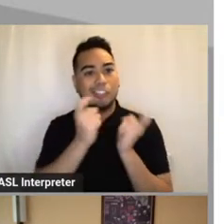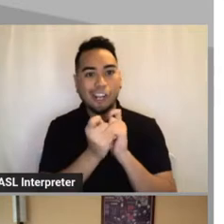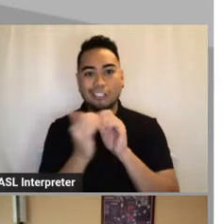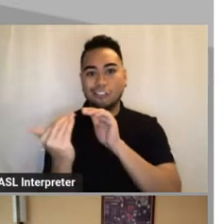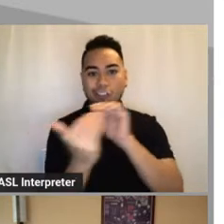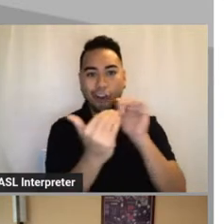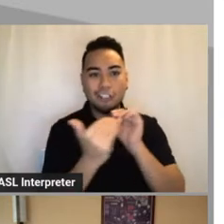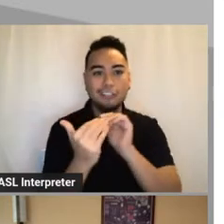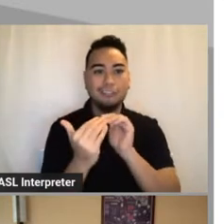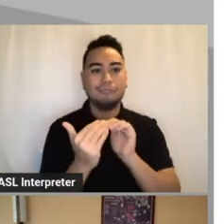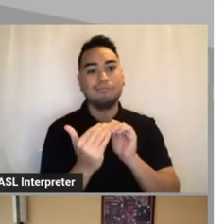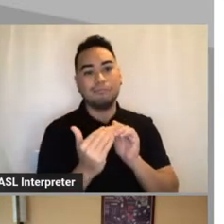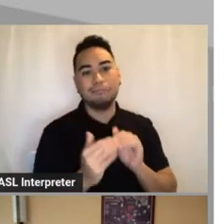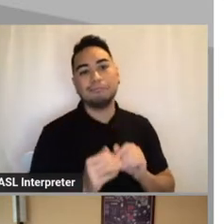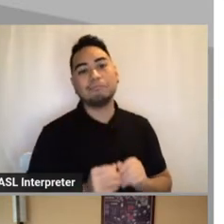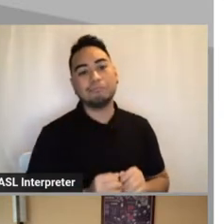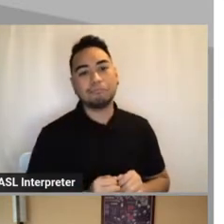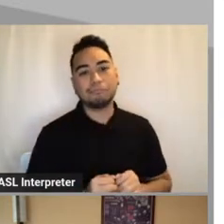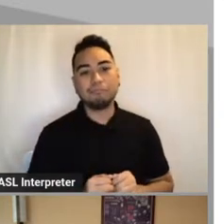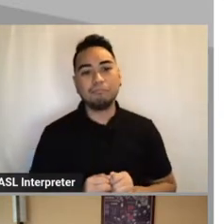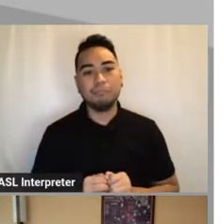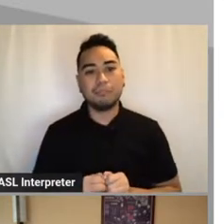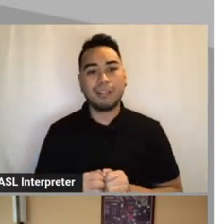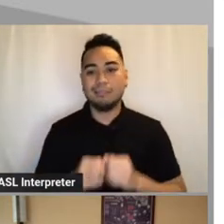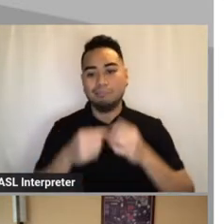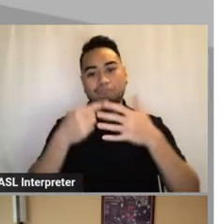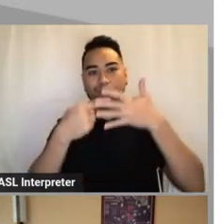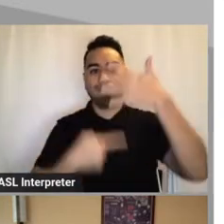welfare, fair taxation, and more.